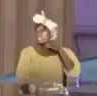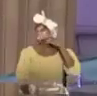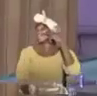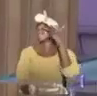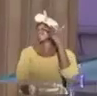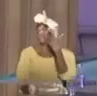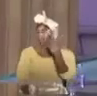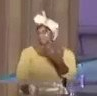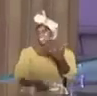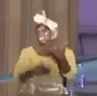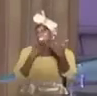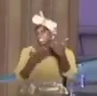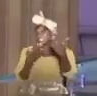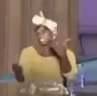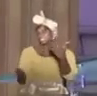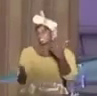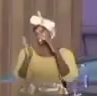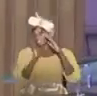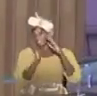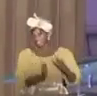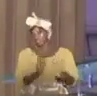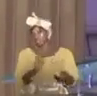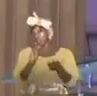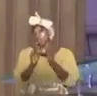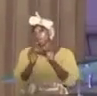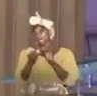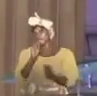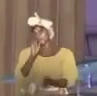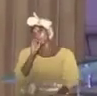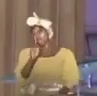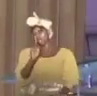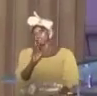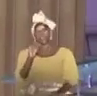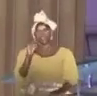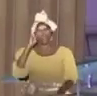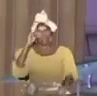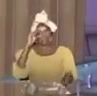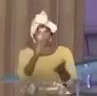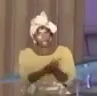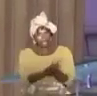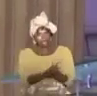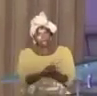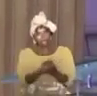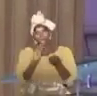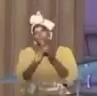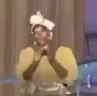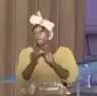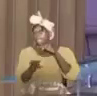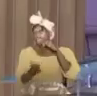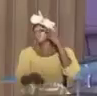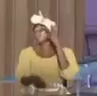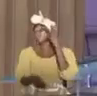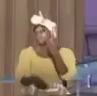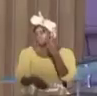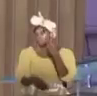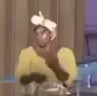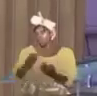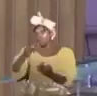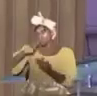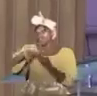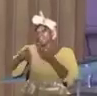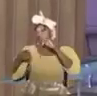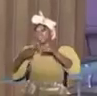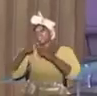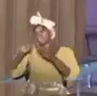first tragedy struck in Job's life. Number one was his wife. Number two was his relationship with God. And